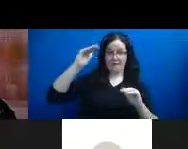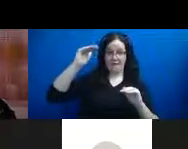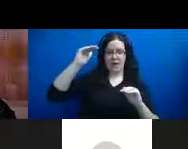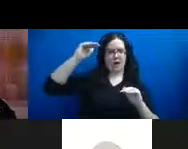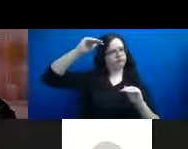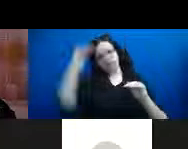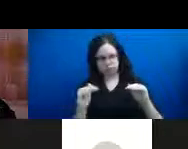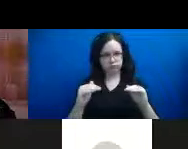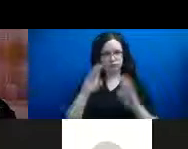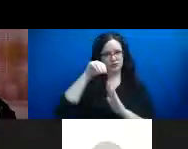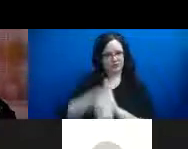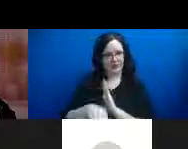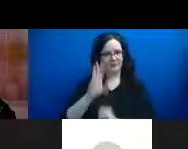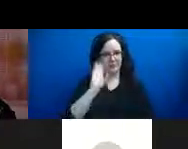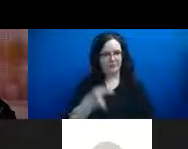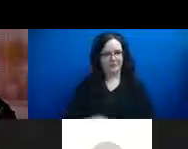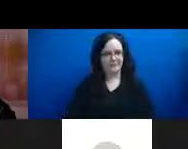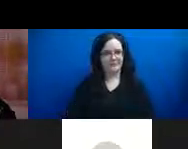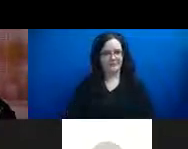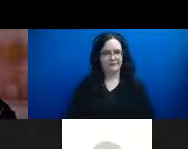drop. So,